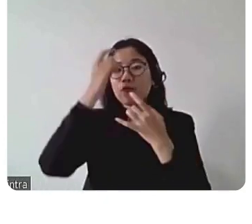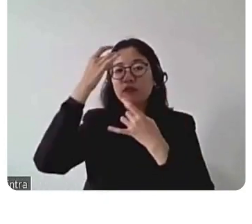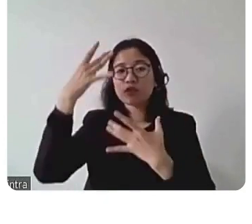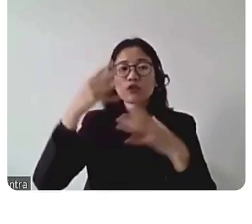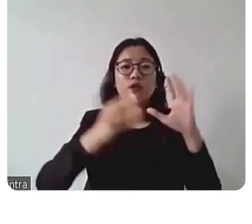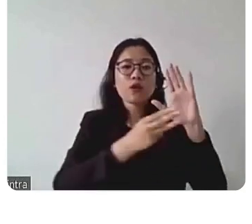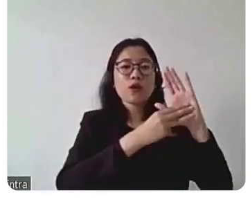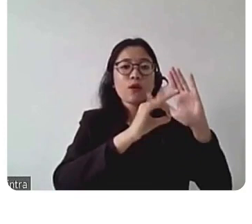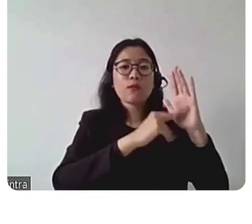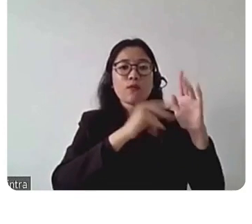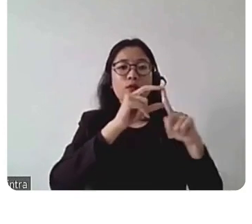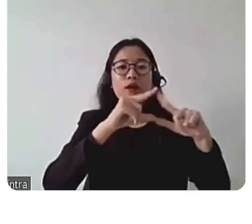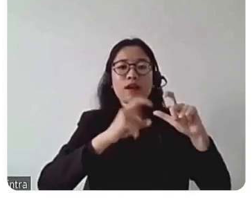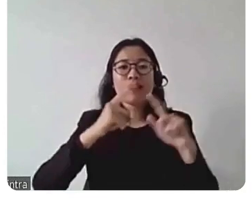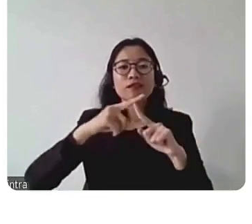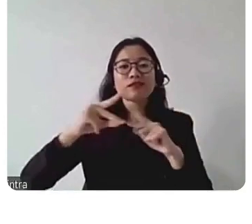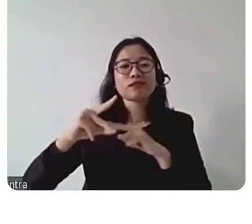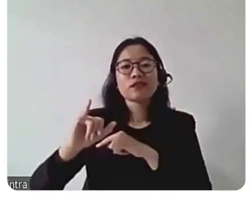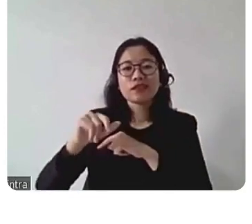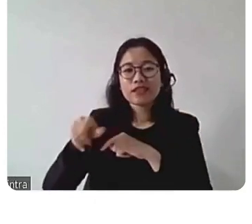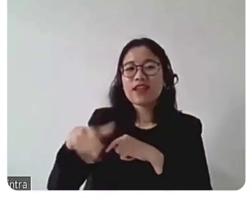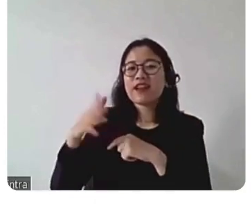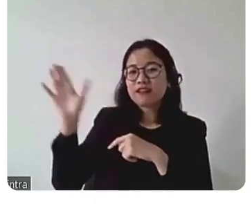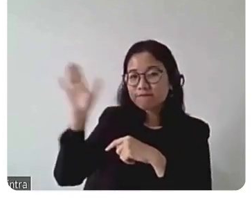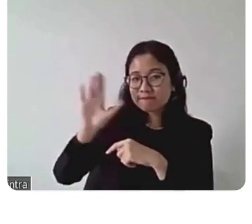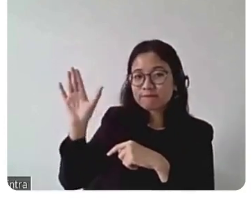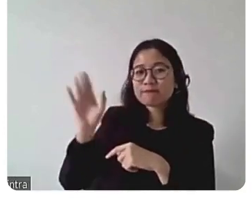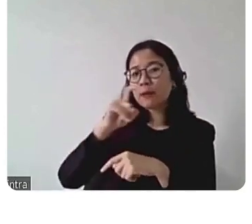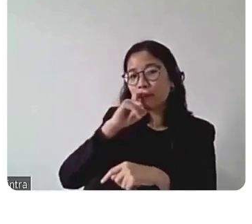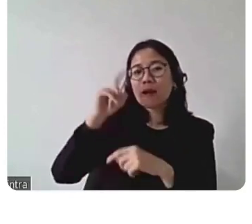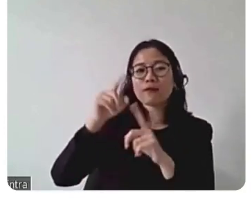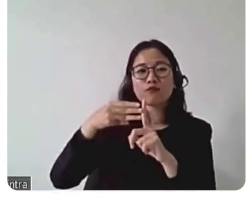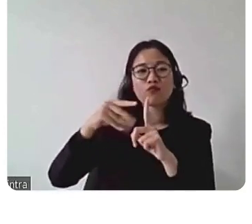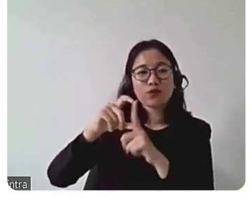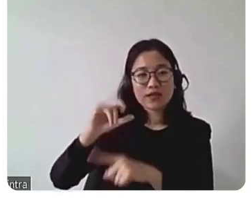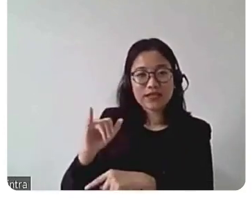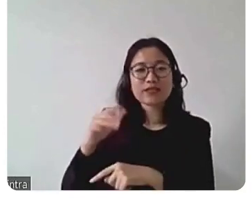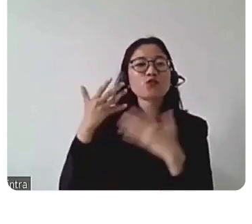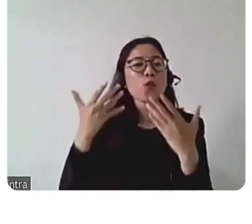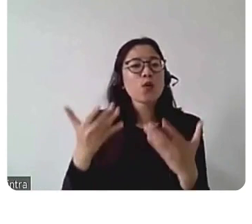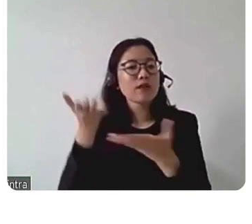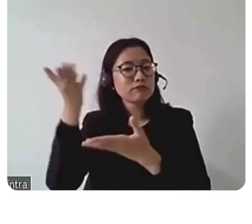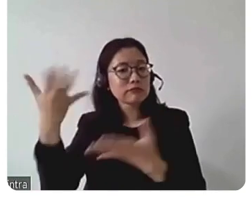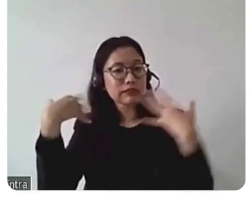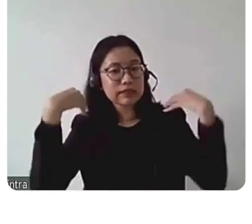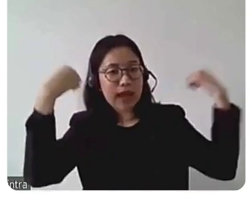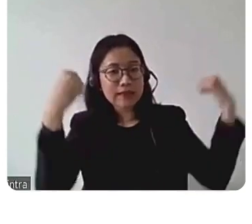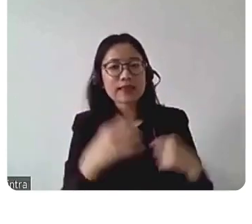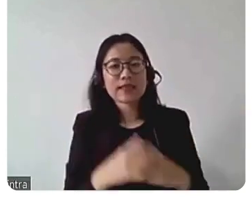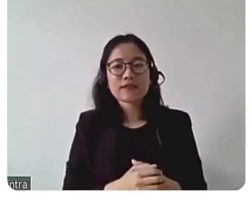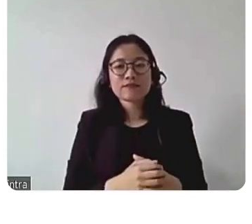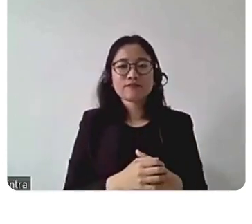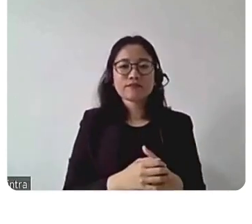Greeting to Professor Budi. Yeah, hopefully you are in the good health today. Thank Very, you. Thanks.